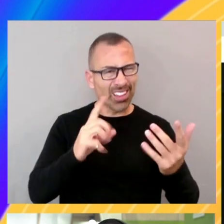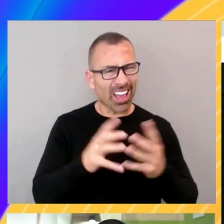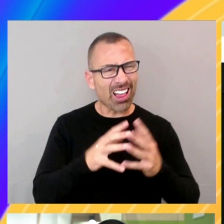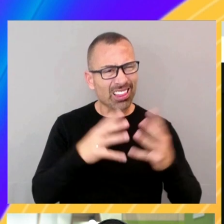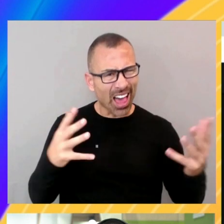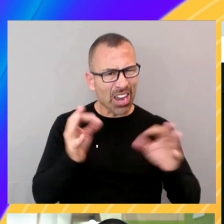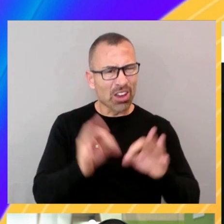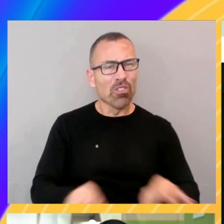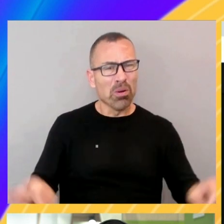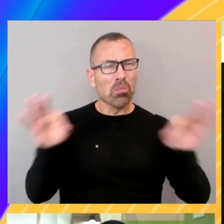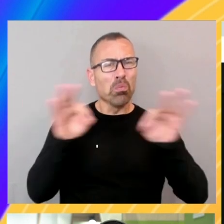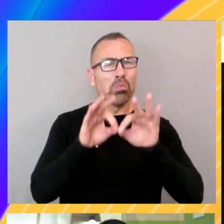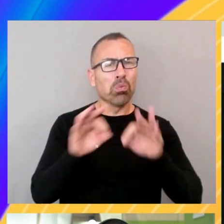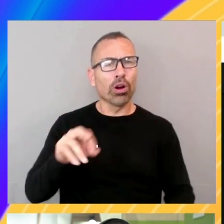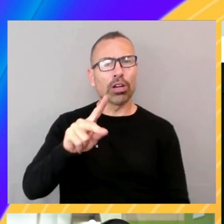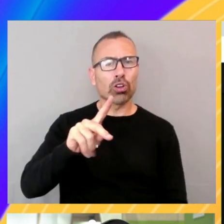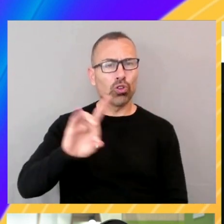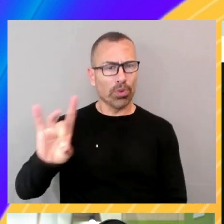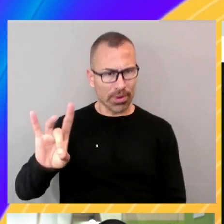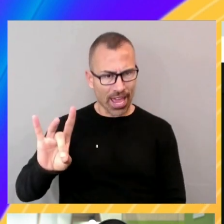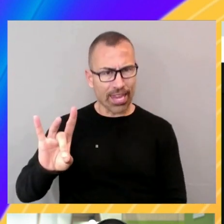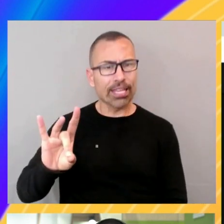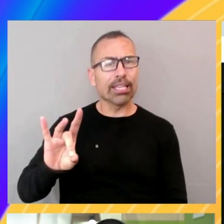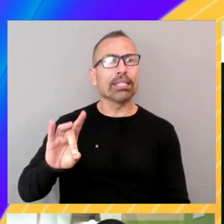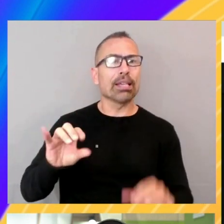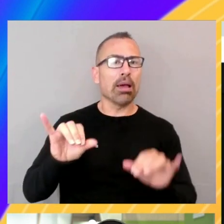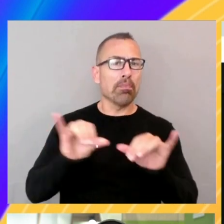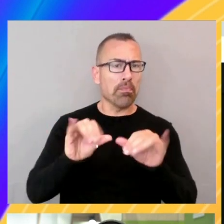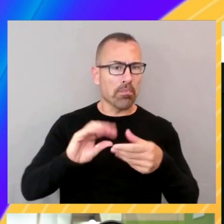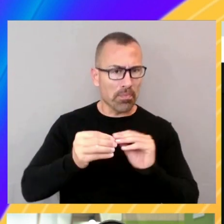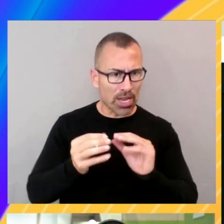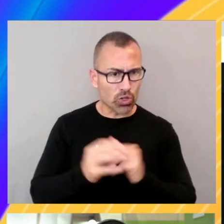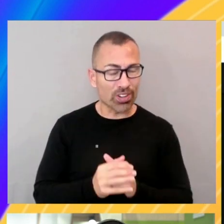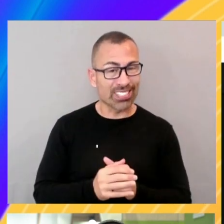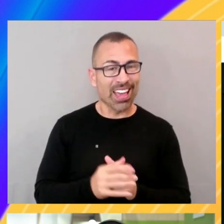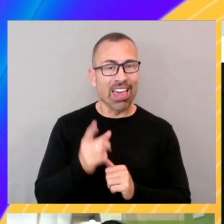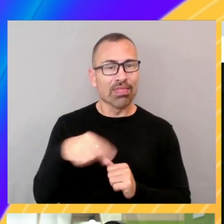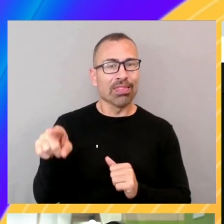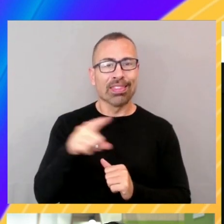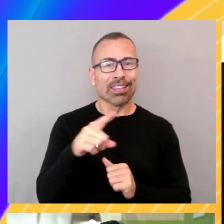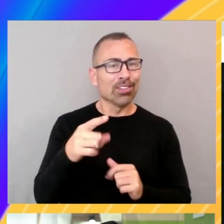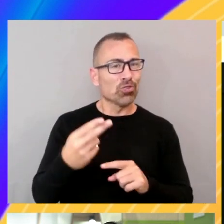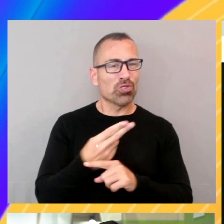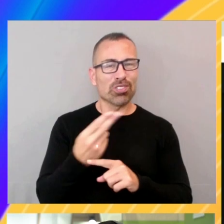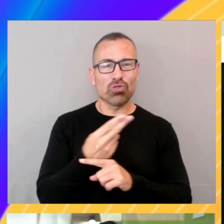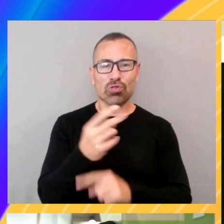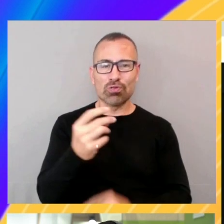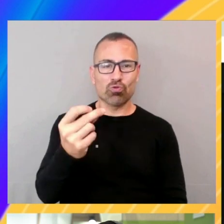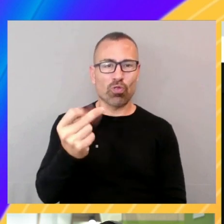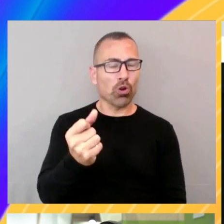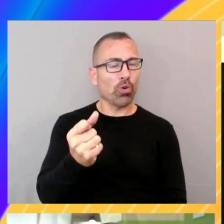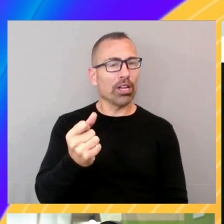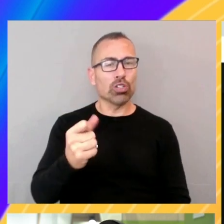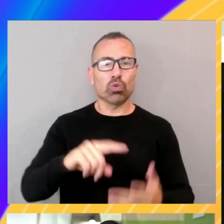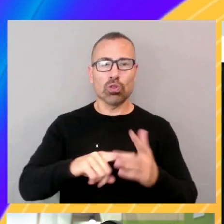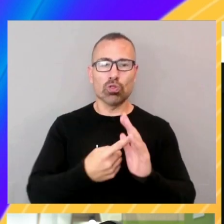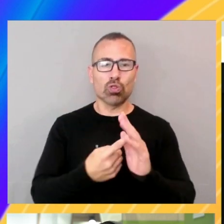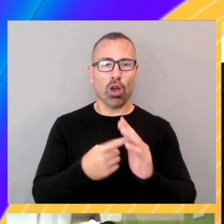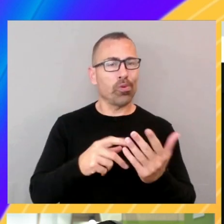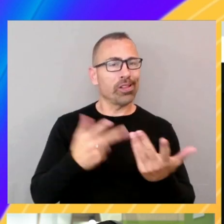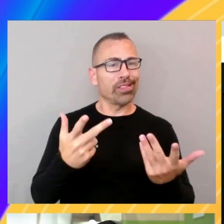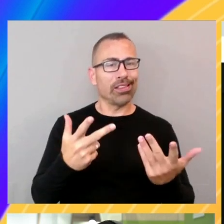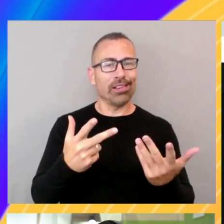kind of giving you these infrastructure metrics out of the box. Got it. So you launched this specifically for Kubernetes. Yeah. So